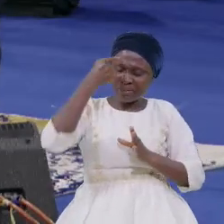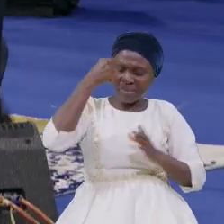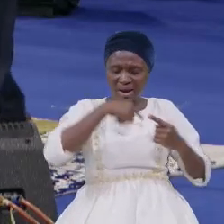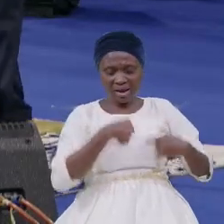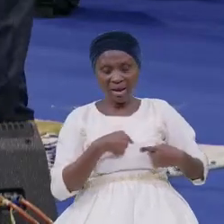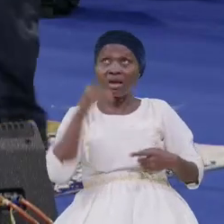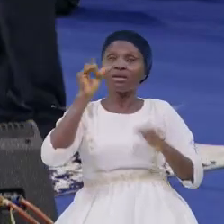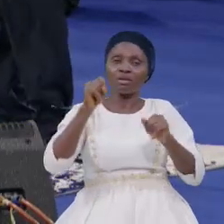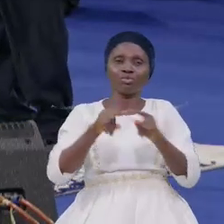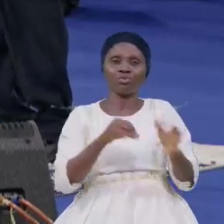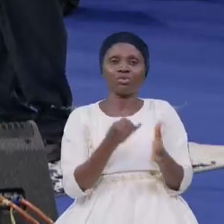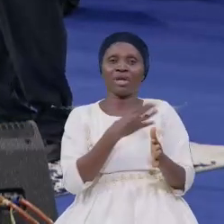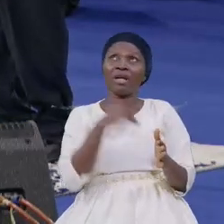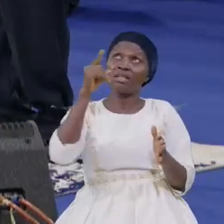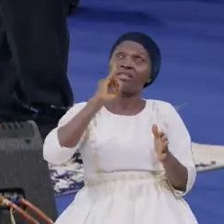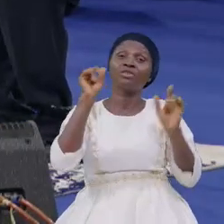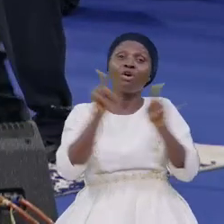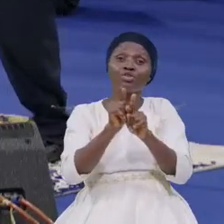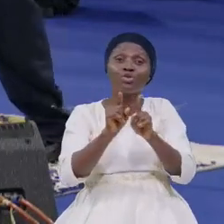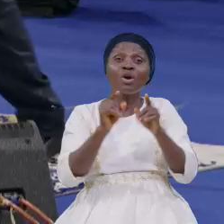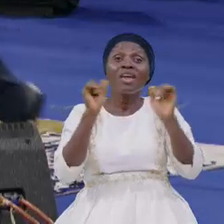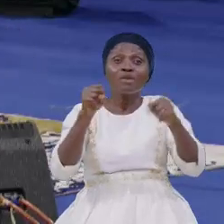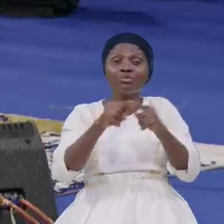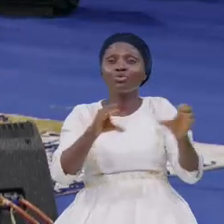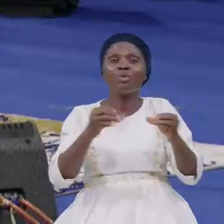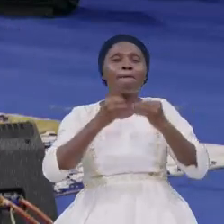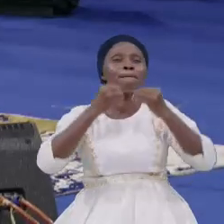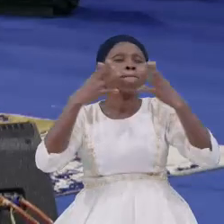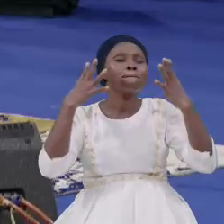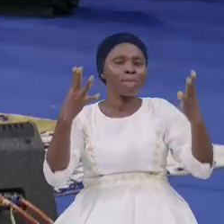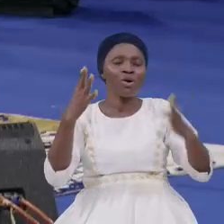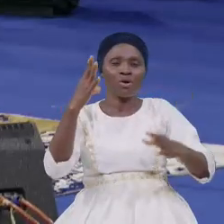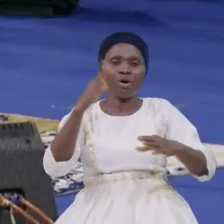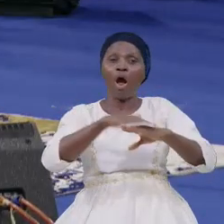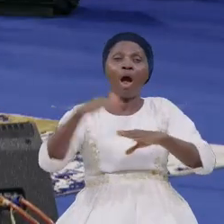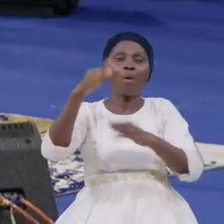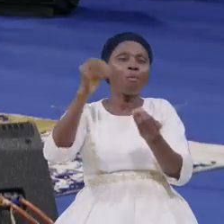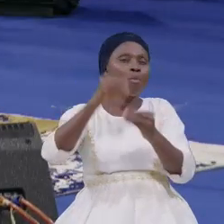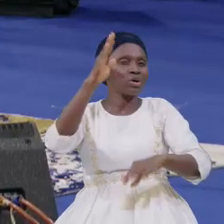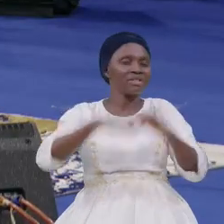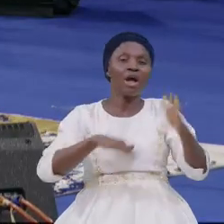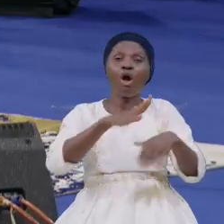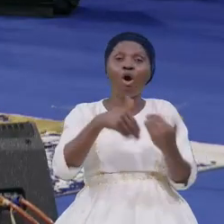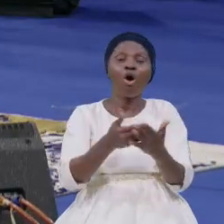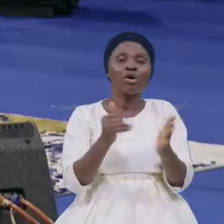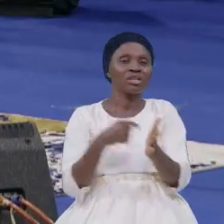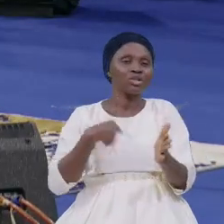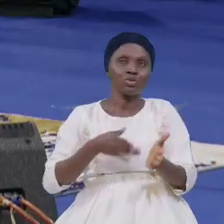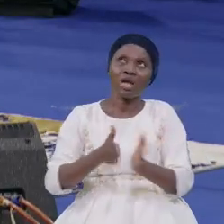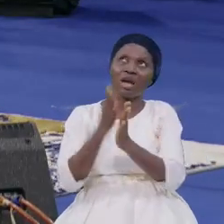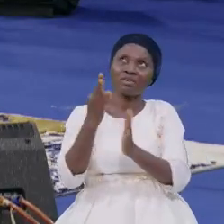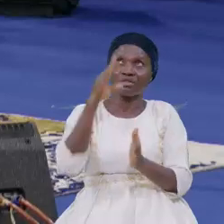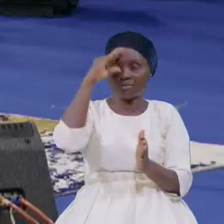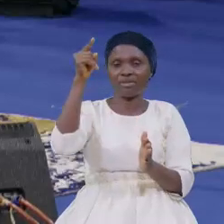do exceeding abundantly above all that we ask or think, according to